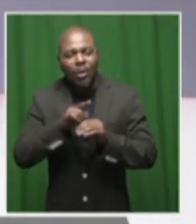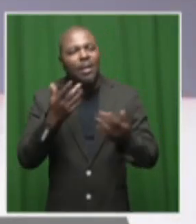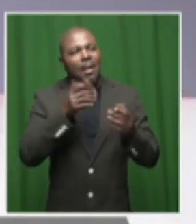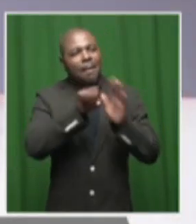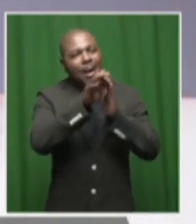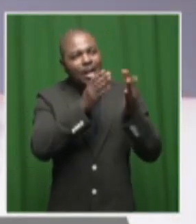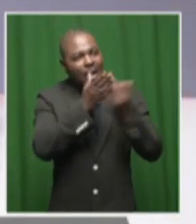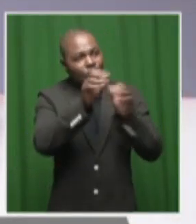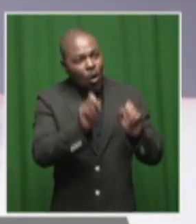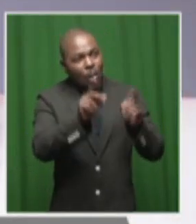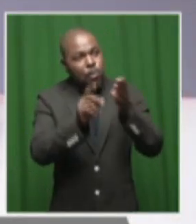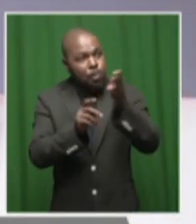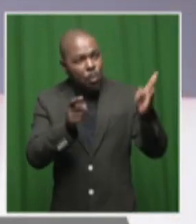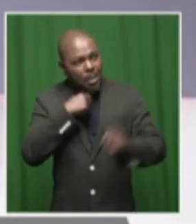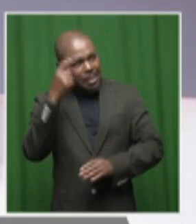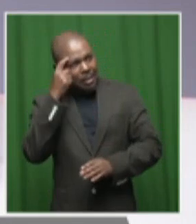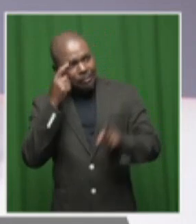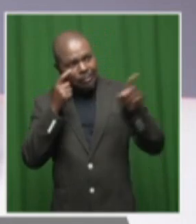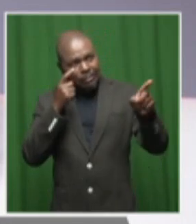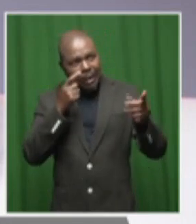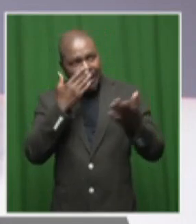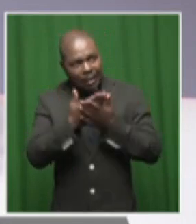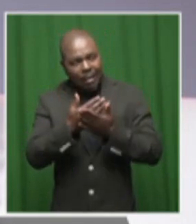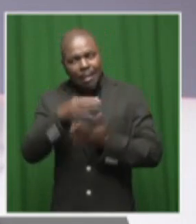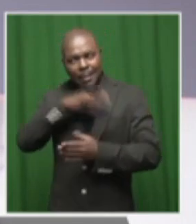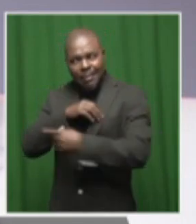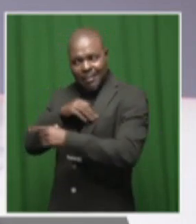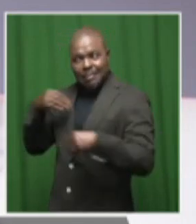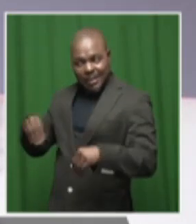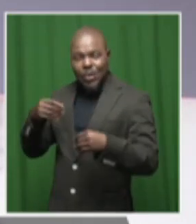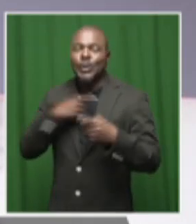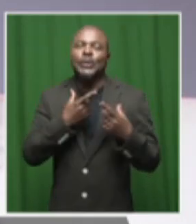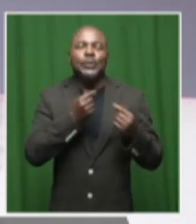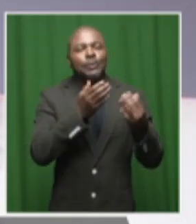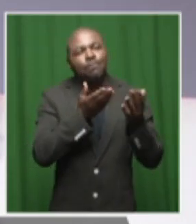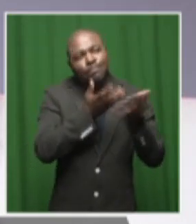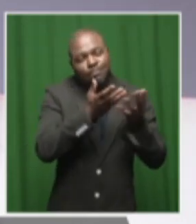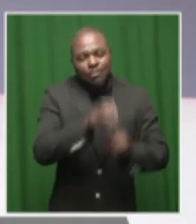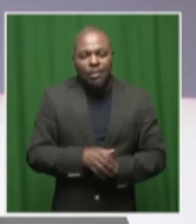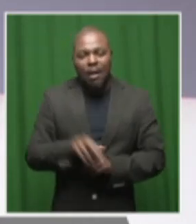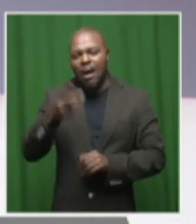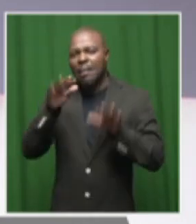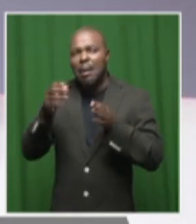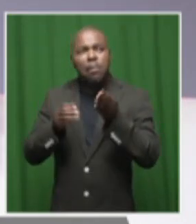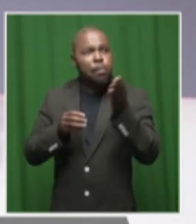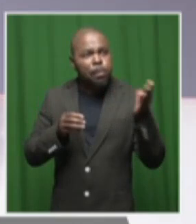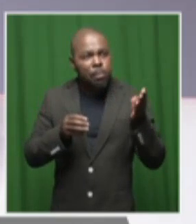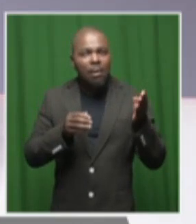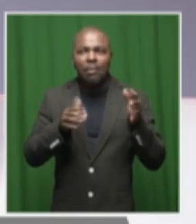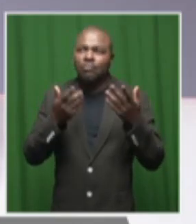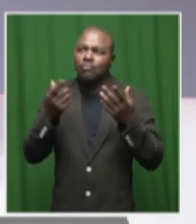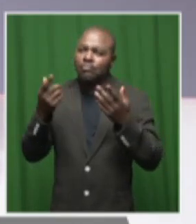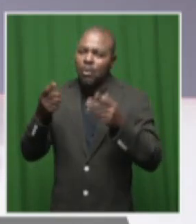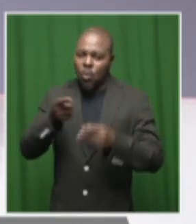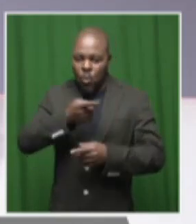access opportunities that we think will benefit businesses. But if, other people out there come to us as Proudly